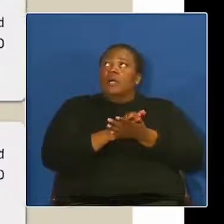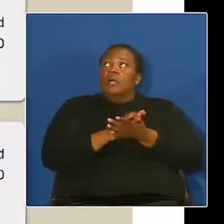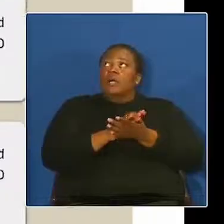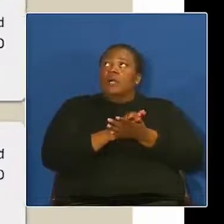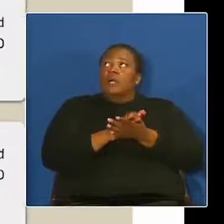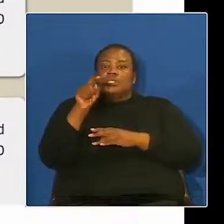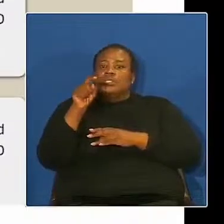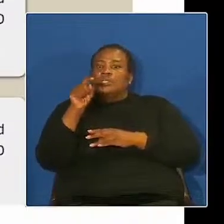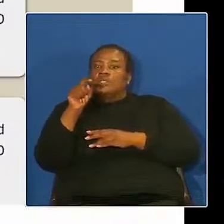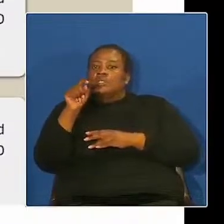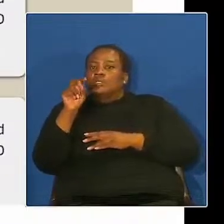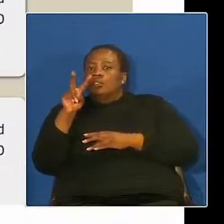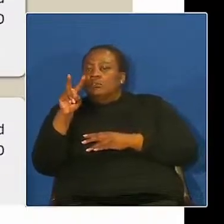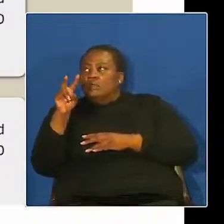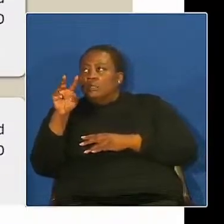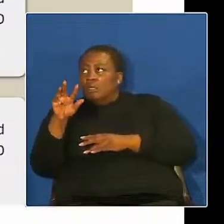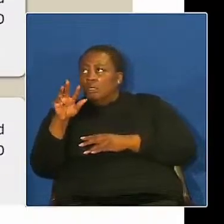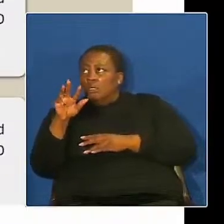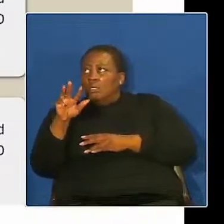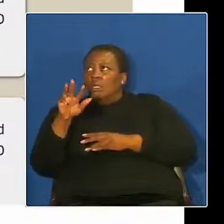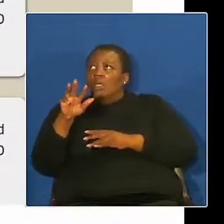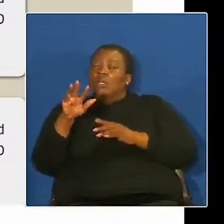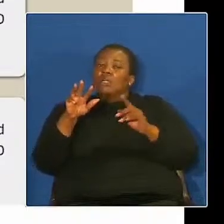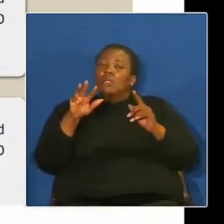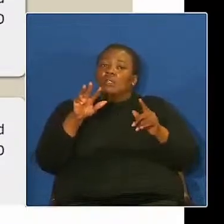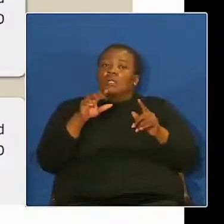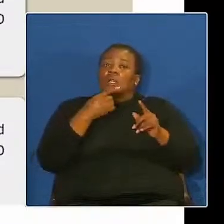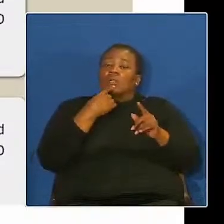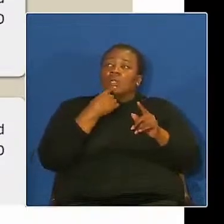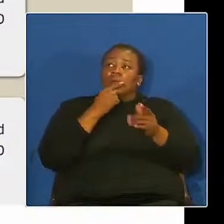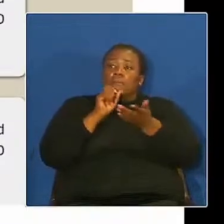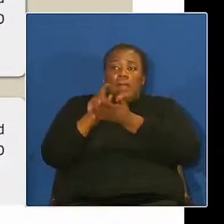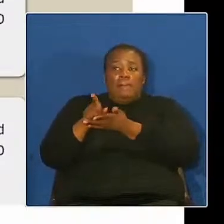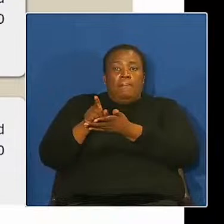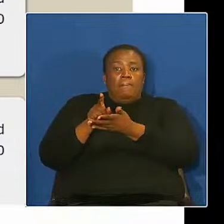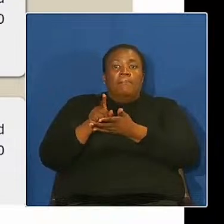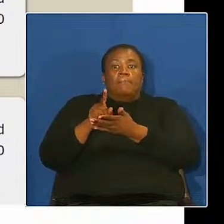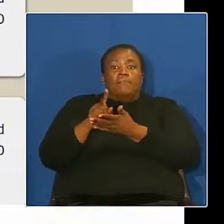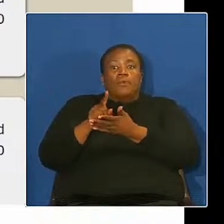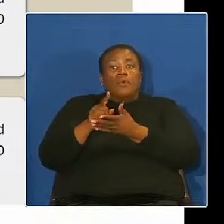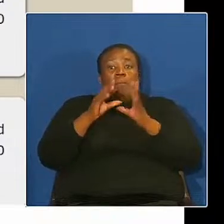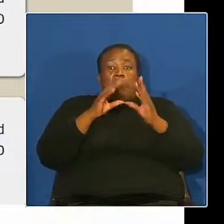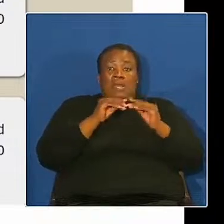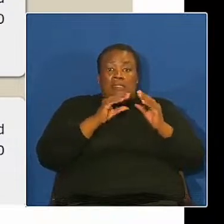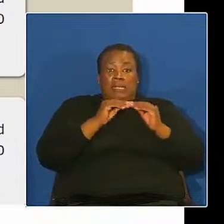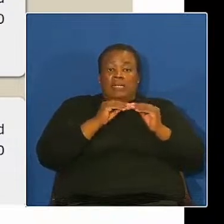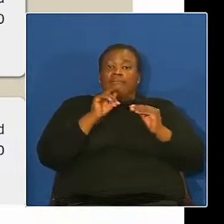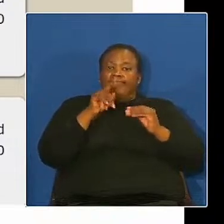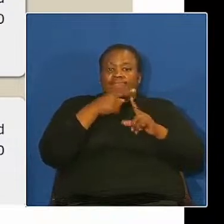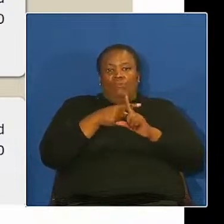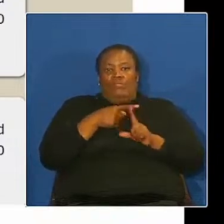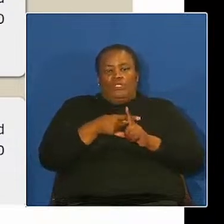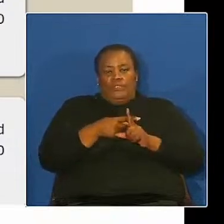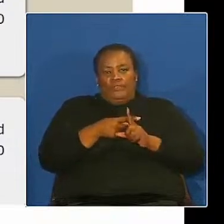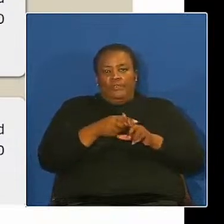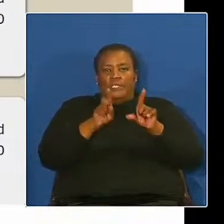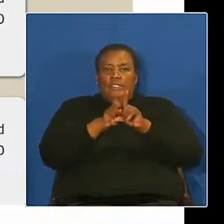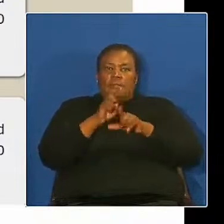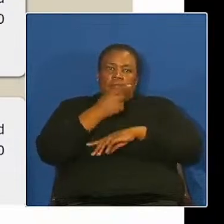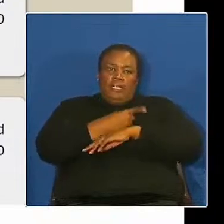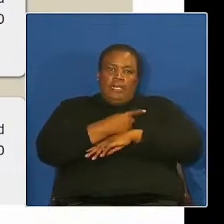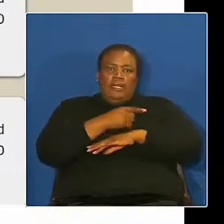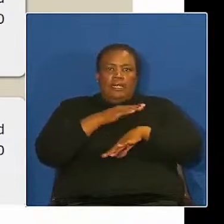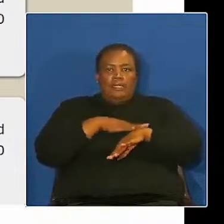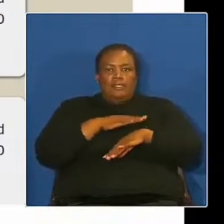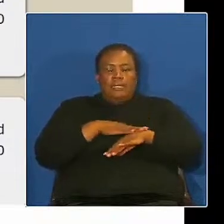to Mr. Matlala, the meeting was positive. And then on the same day,